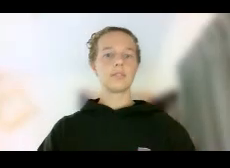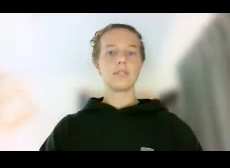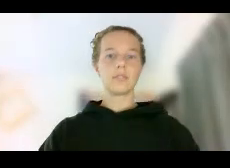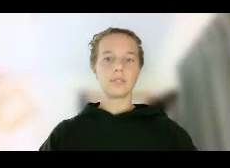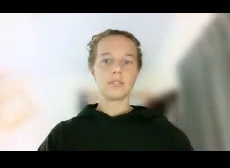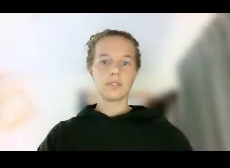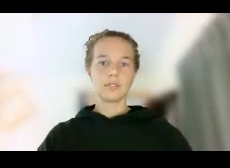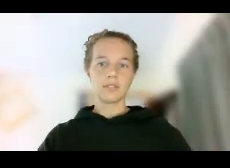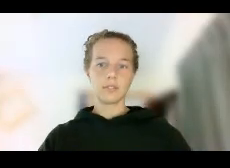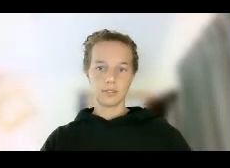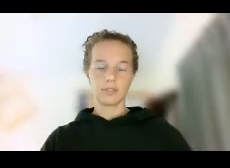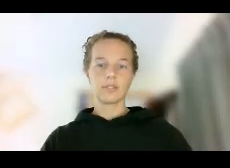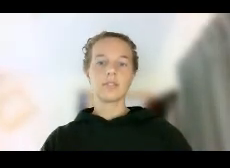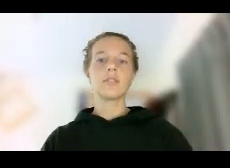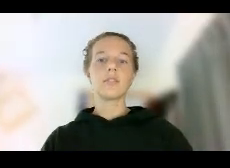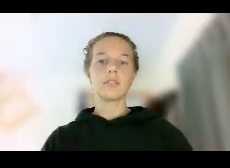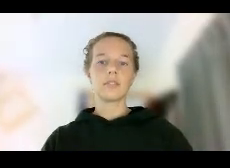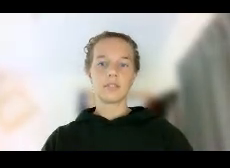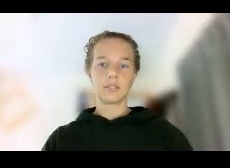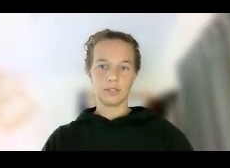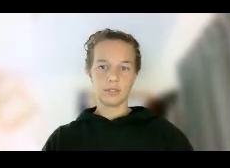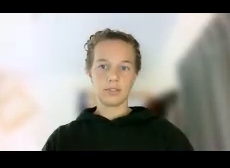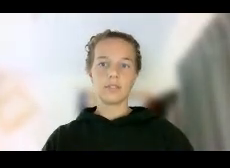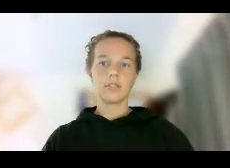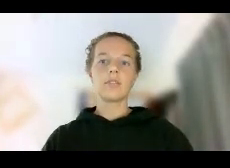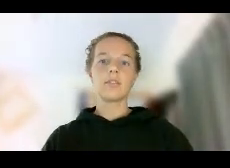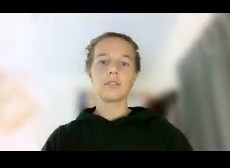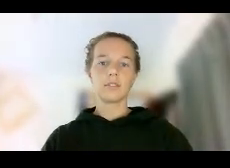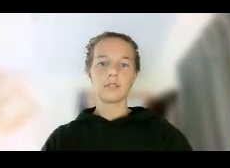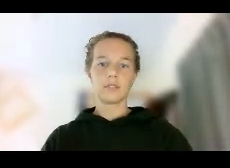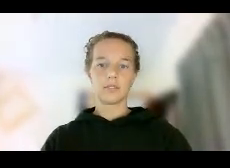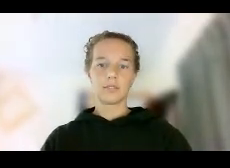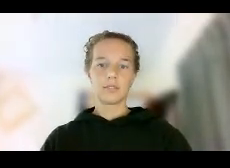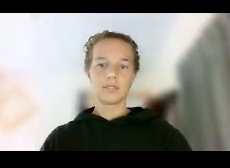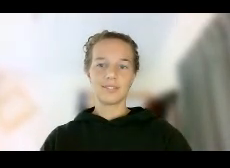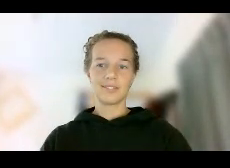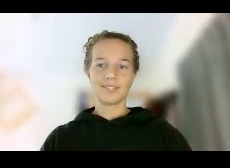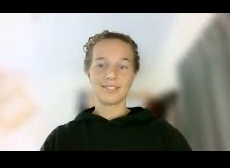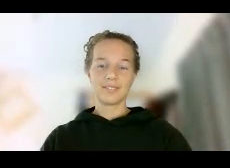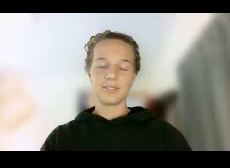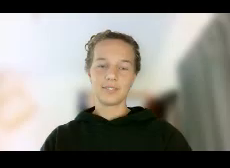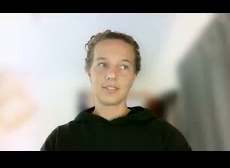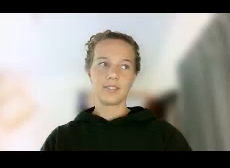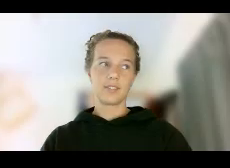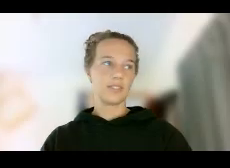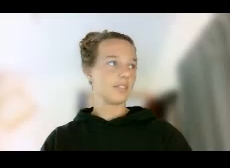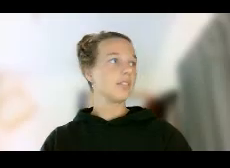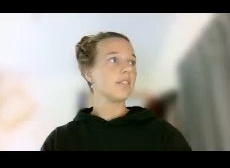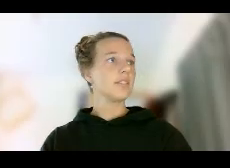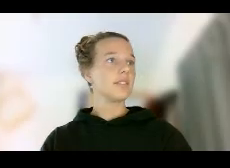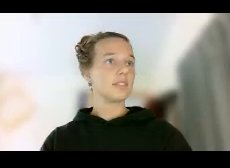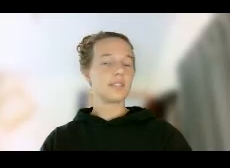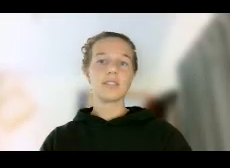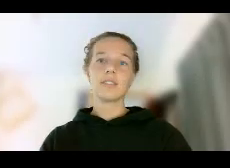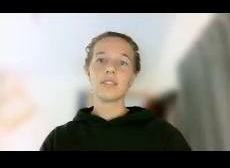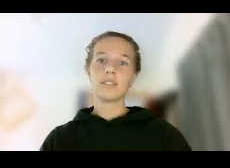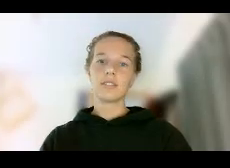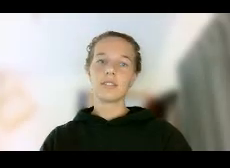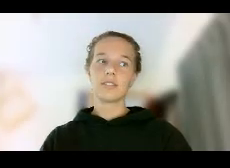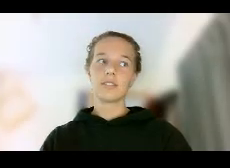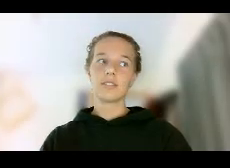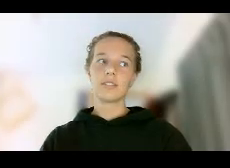in 1861. And apparently the sketch is one of the earliest known sketches of the Vancouver area. And lo and behold, it's a